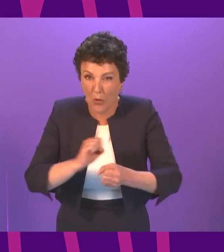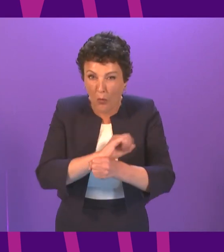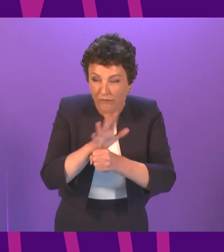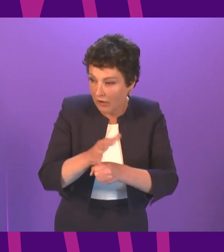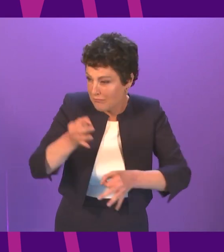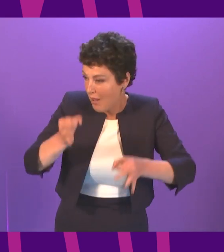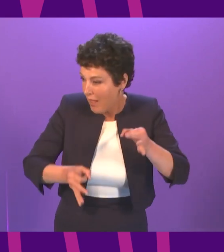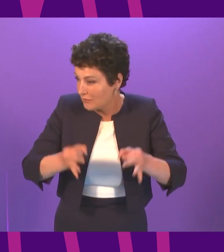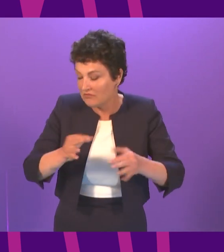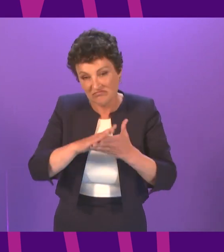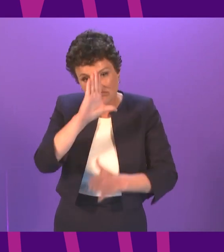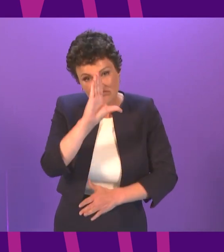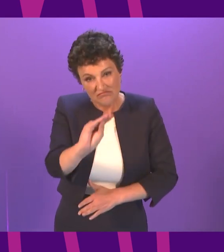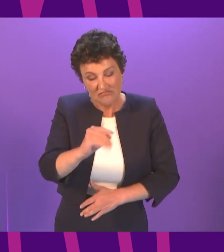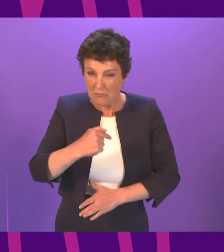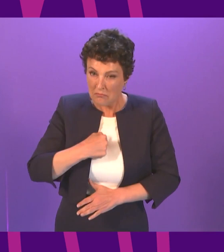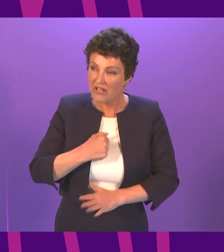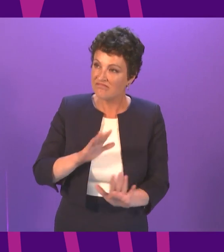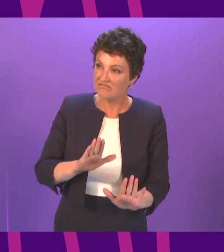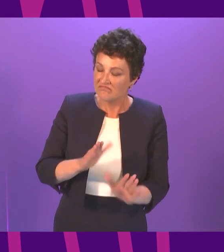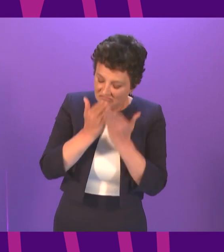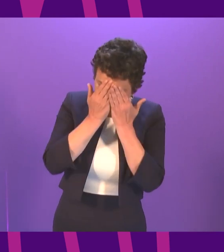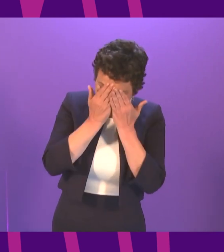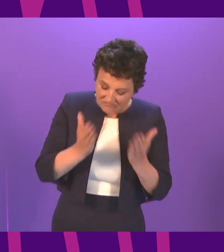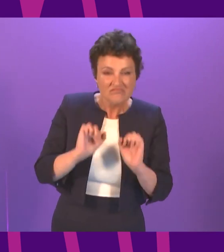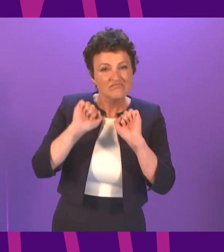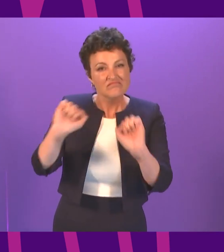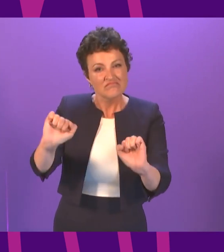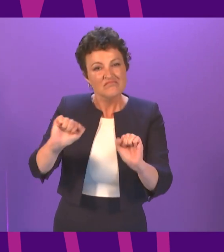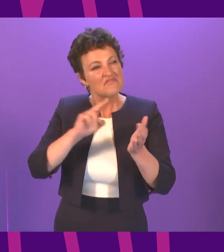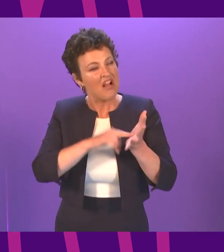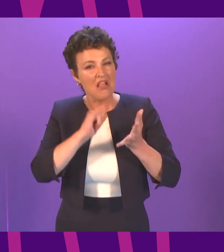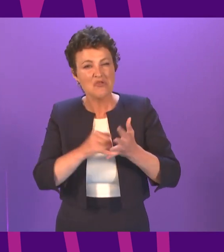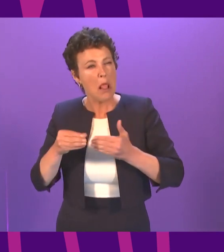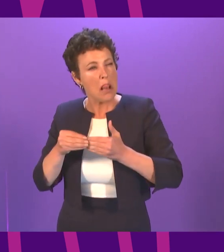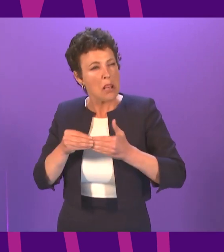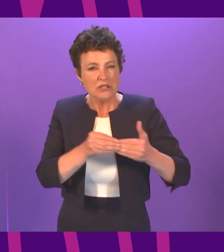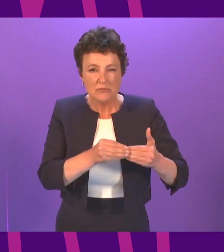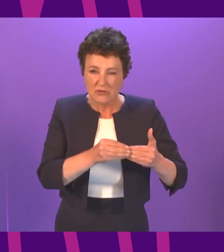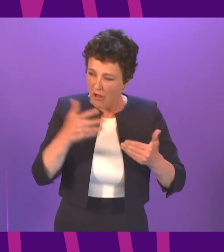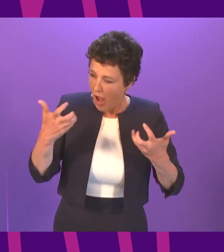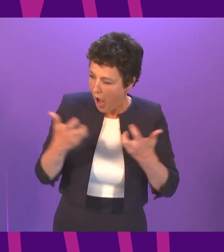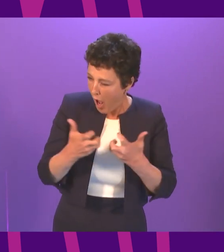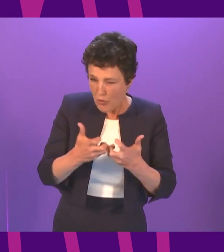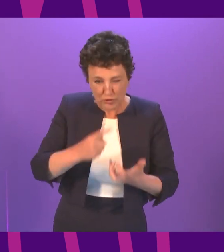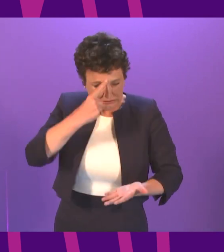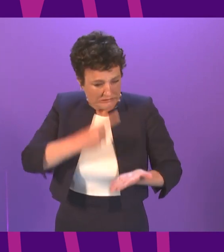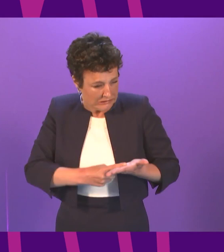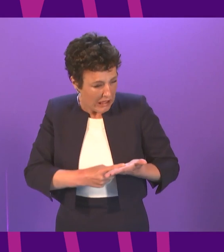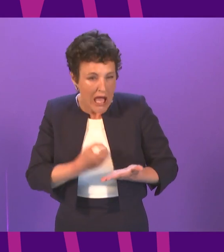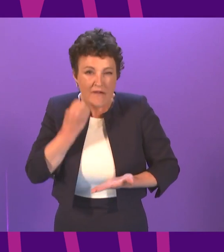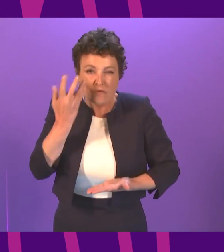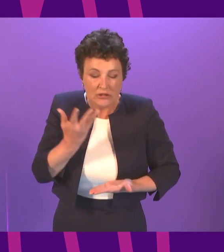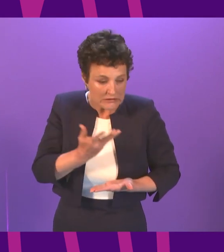have admired Nicola Sturgeon's personal leadership through this pandemic, making life and death decisions every single